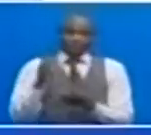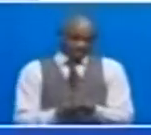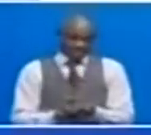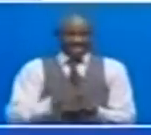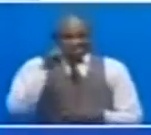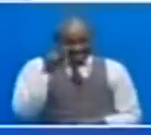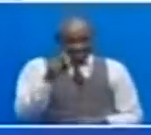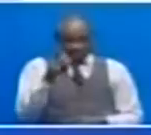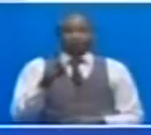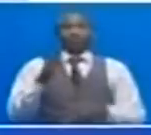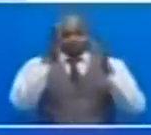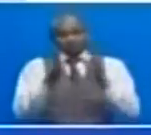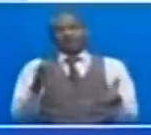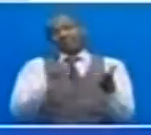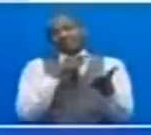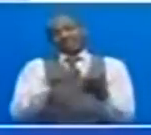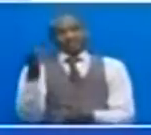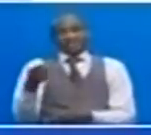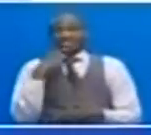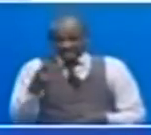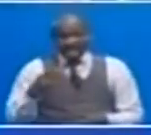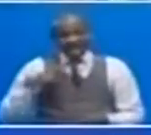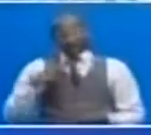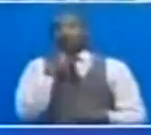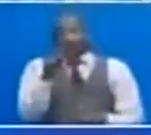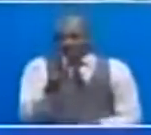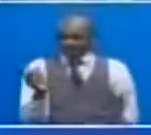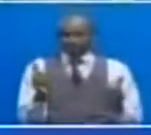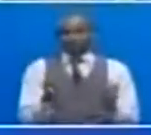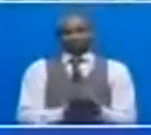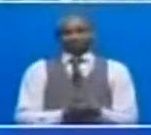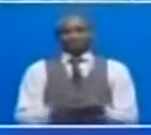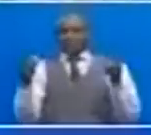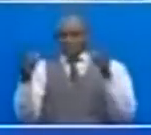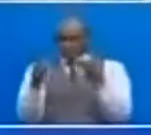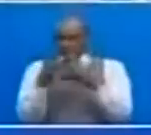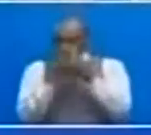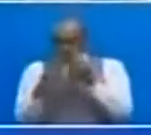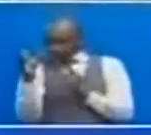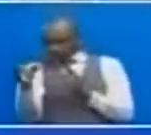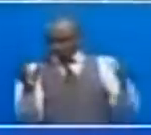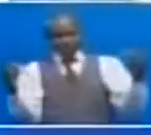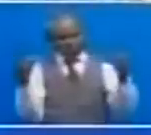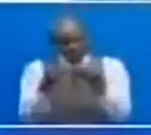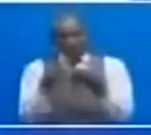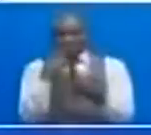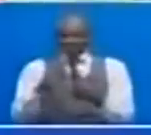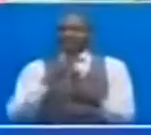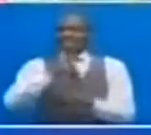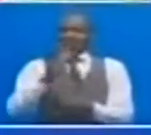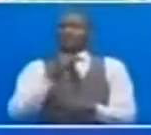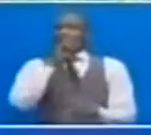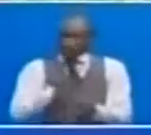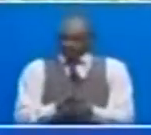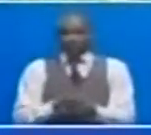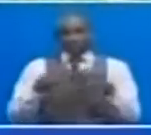And that one was human error. We cannot say it was intentional. A meeting between the two sides that saw the county promise to effect promotions